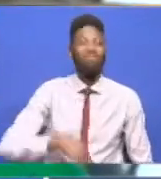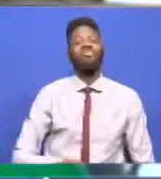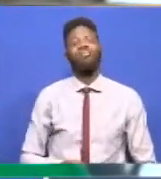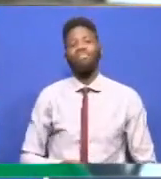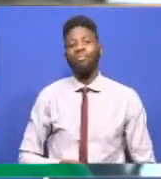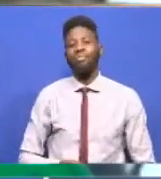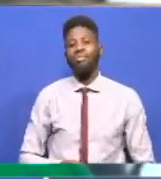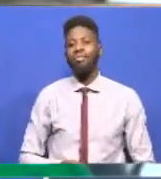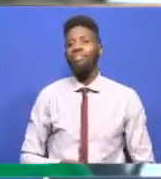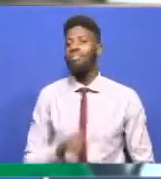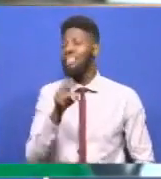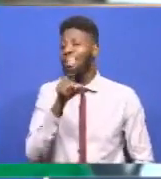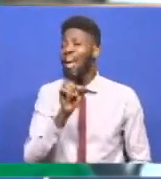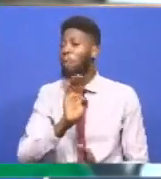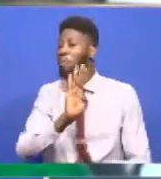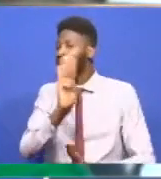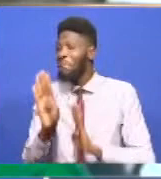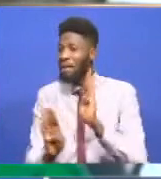Awachane maneno hii ya